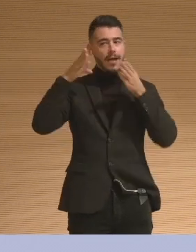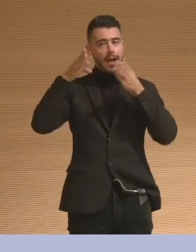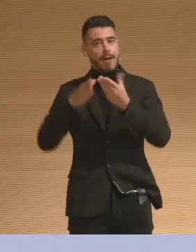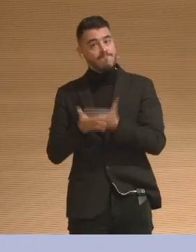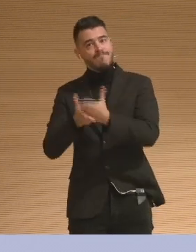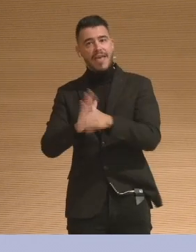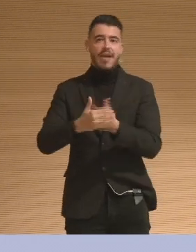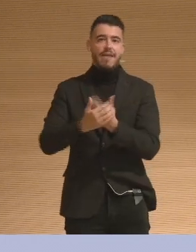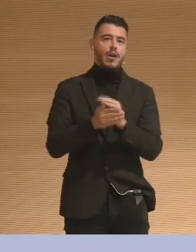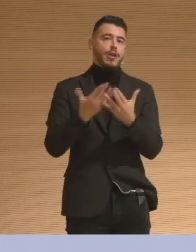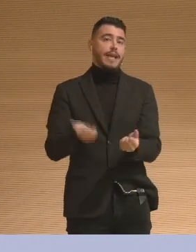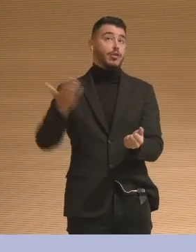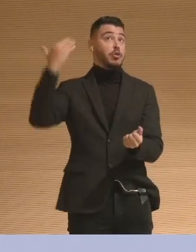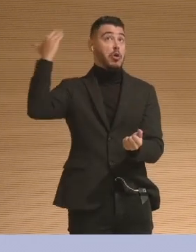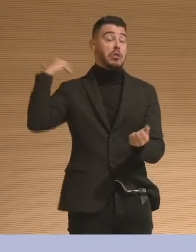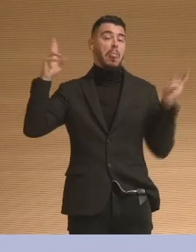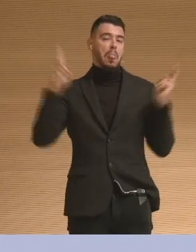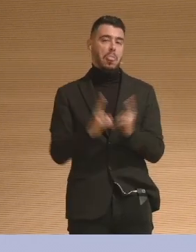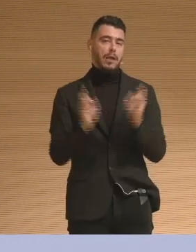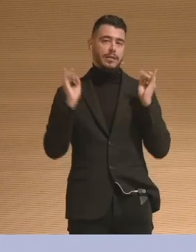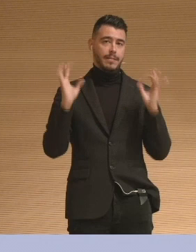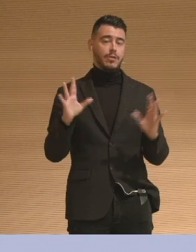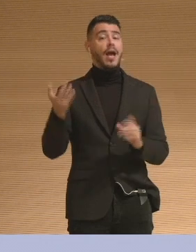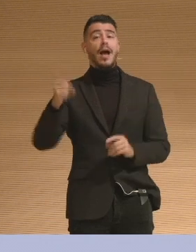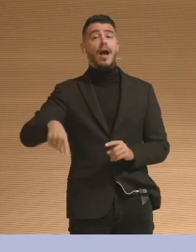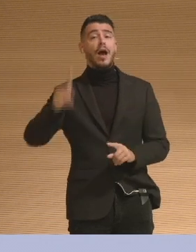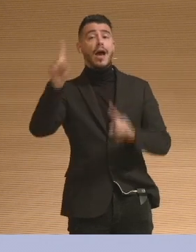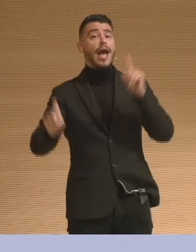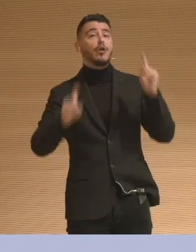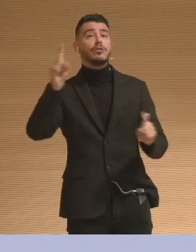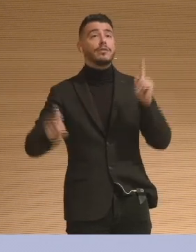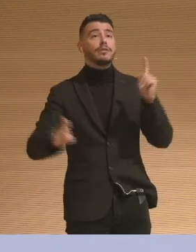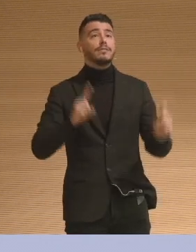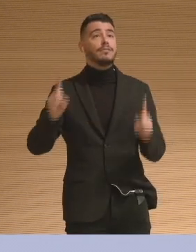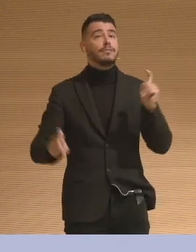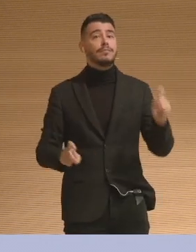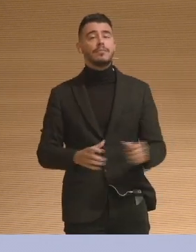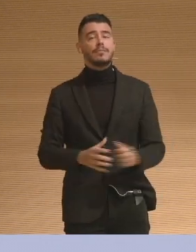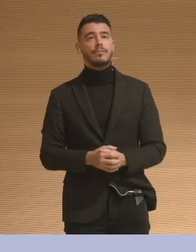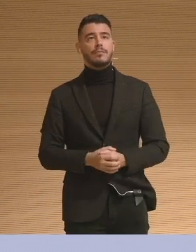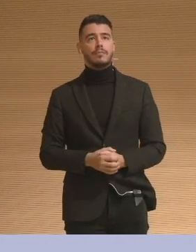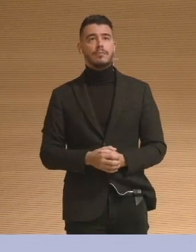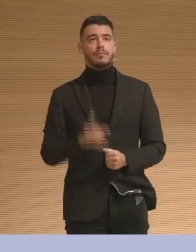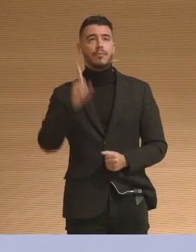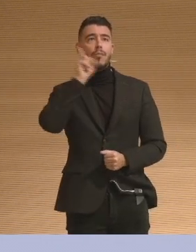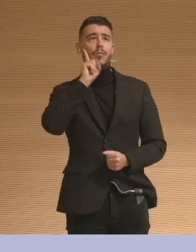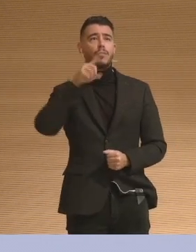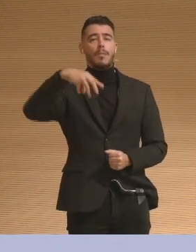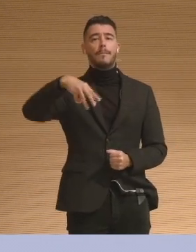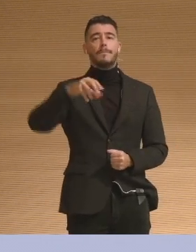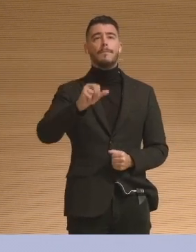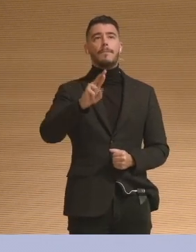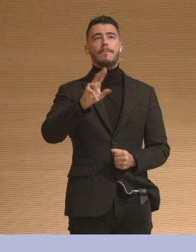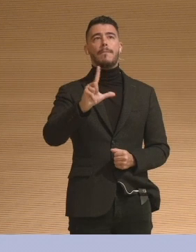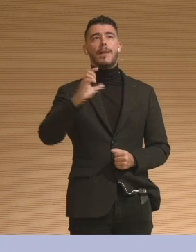Thank you. Any questions for Karen? We have a hand raised. Marlene, is it you? I was going to ask people